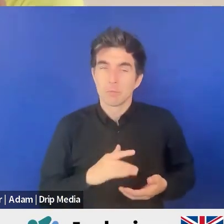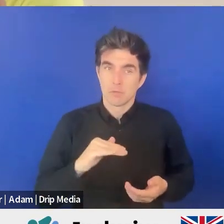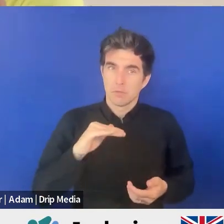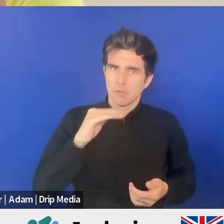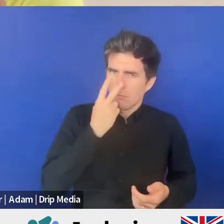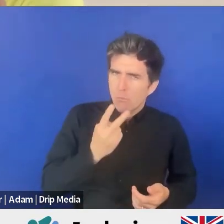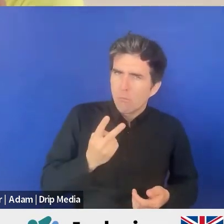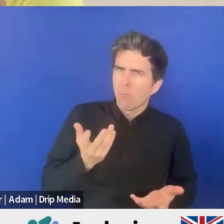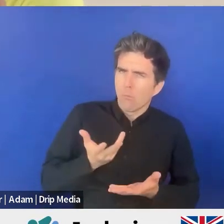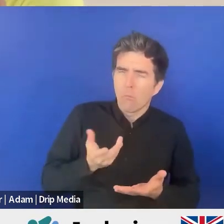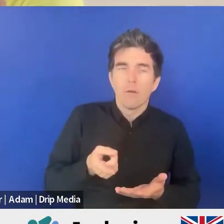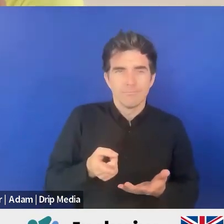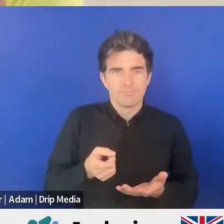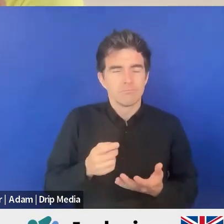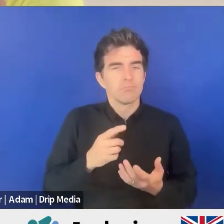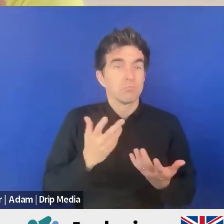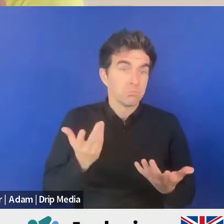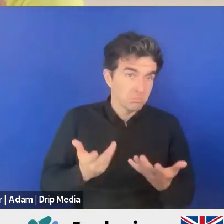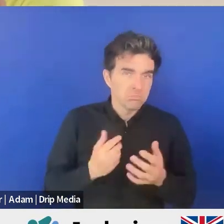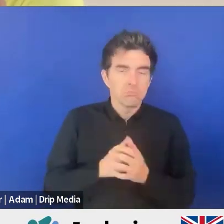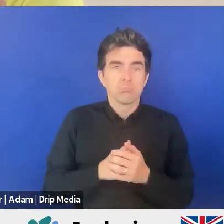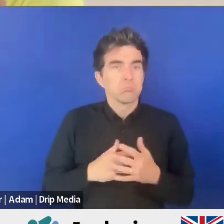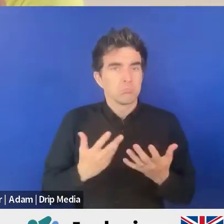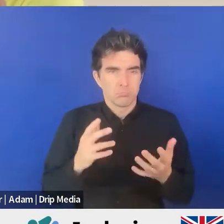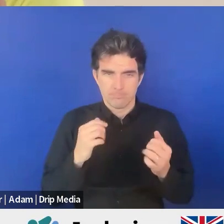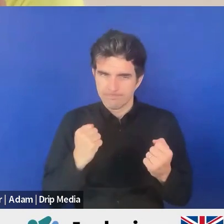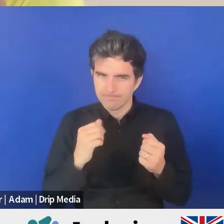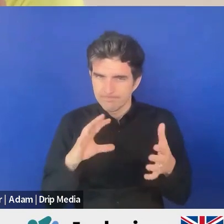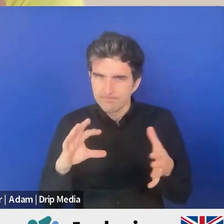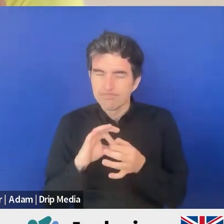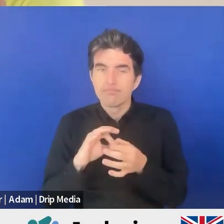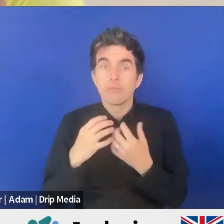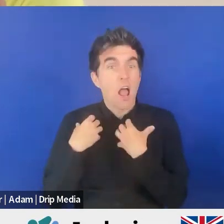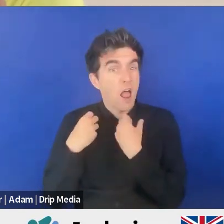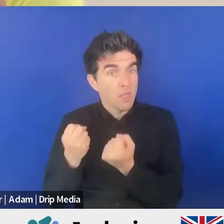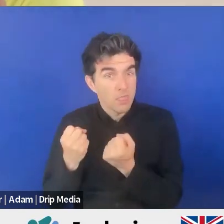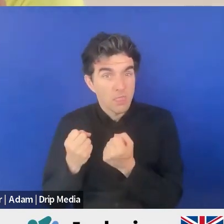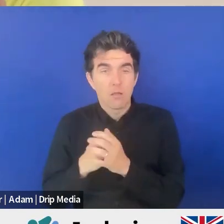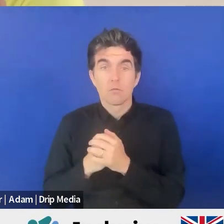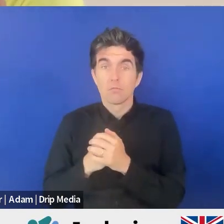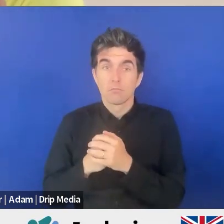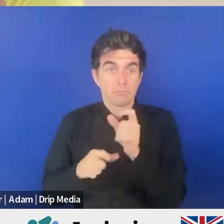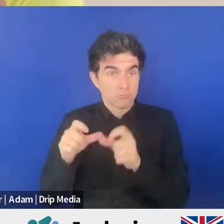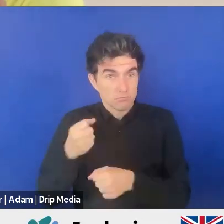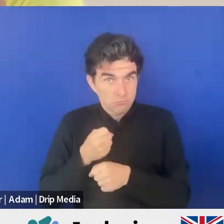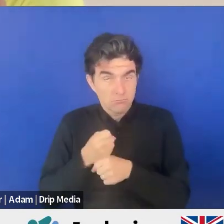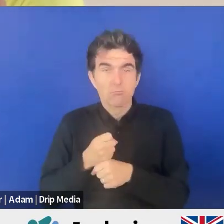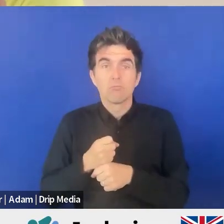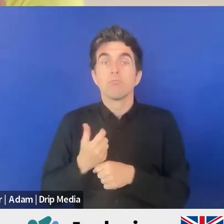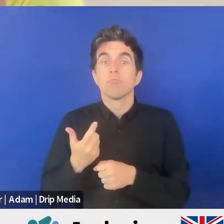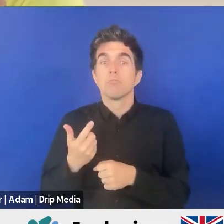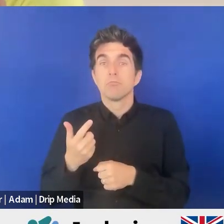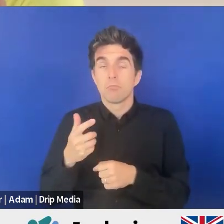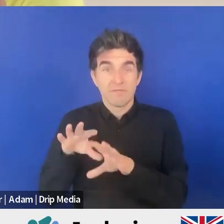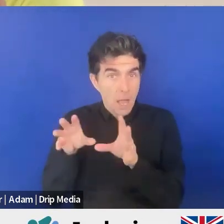staff, outreach workers, parents, and schools as children enrol. We all know that the earlier children's disabilities